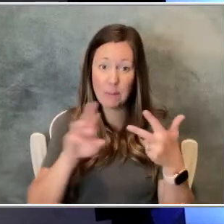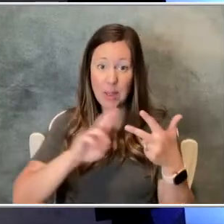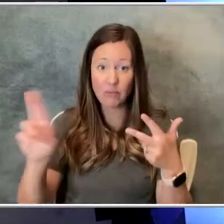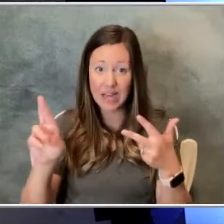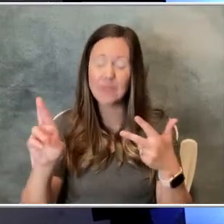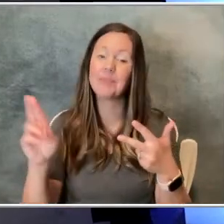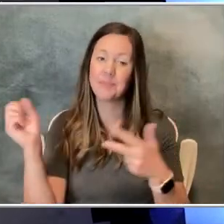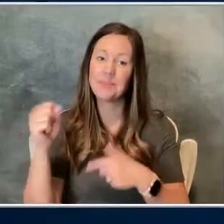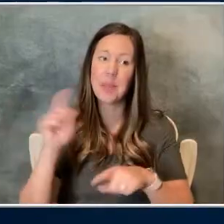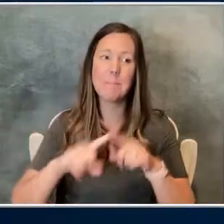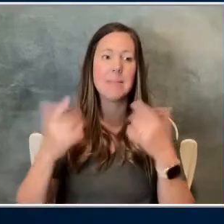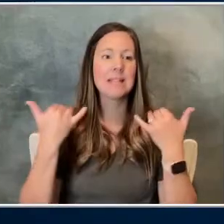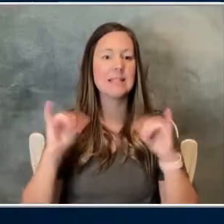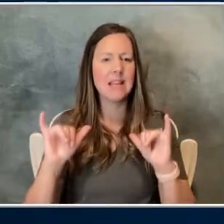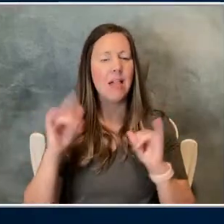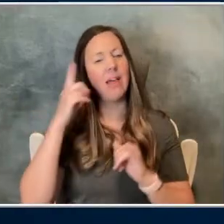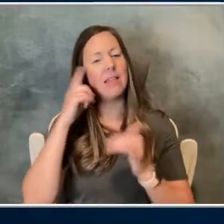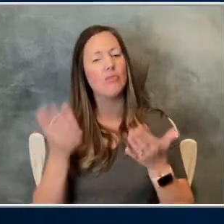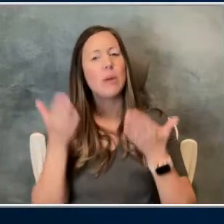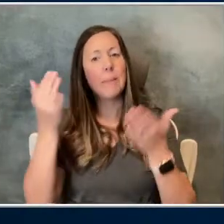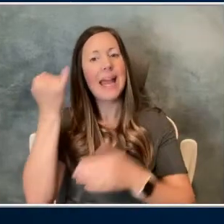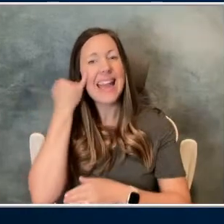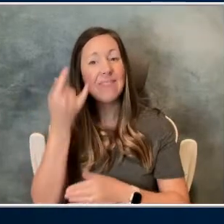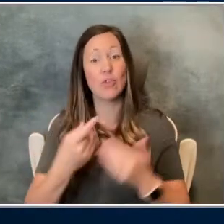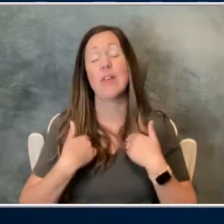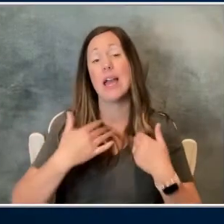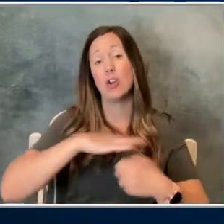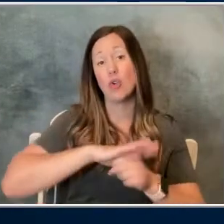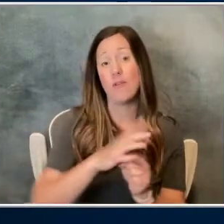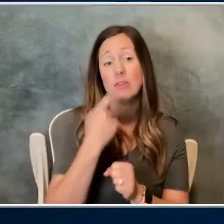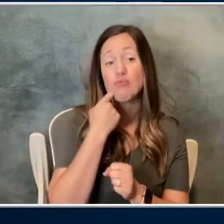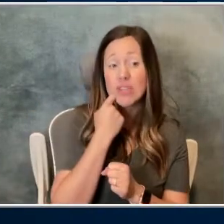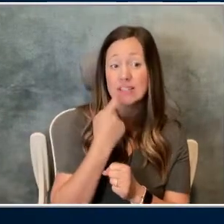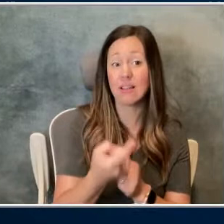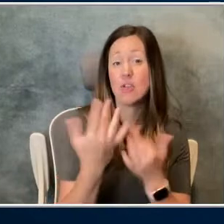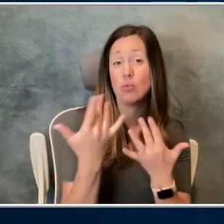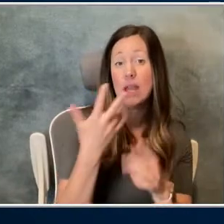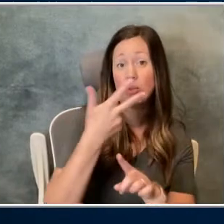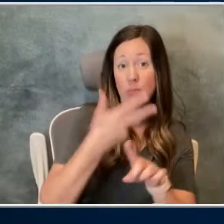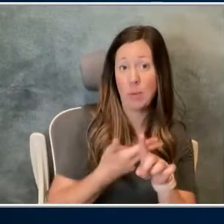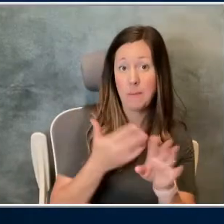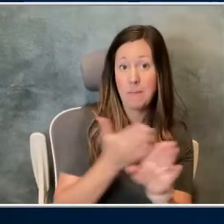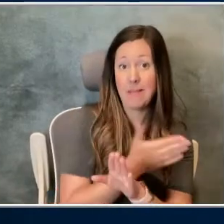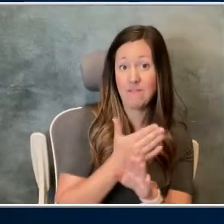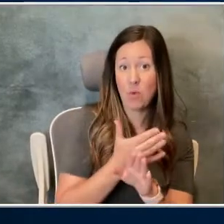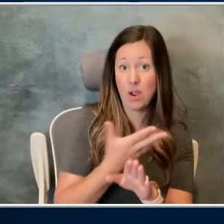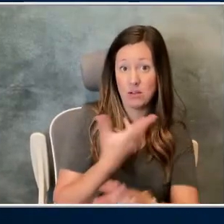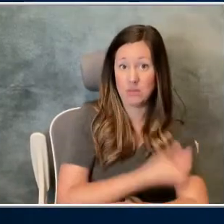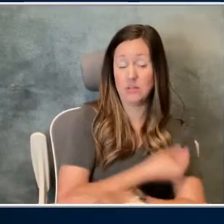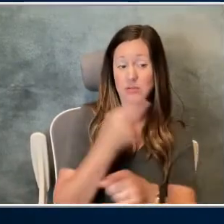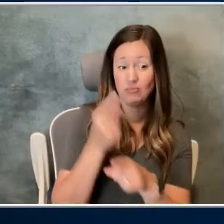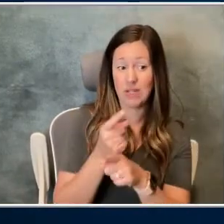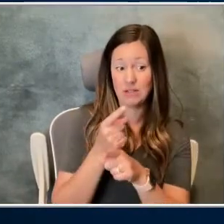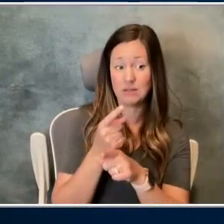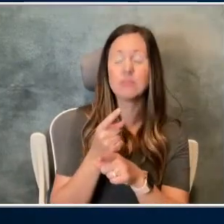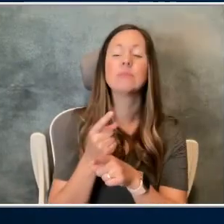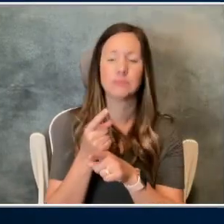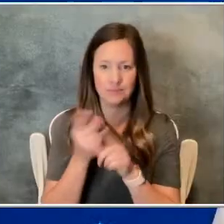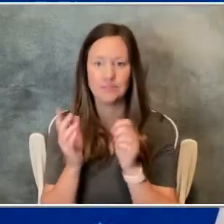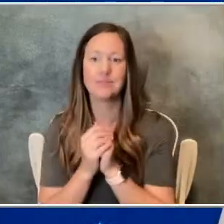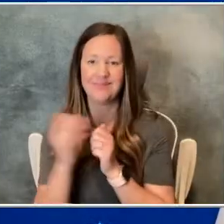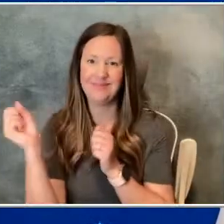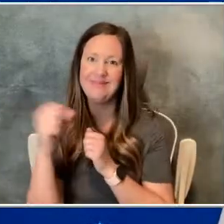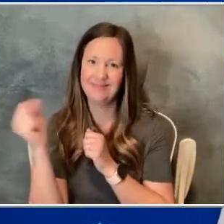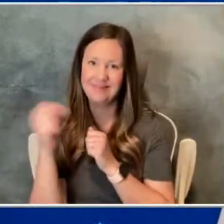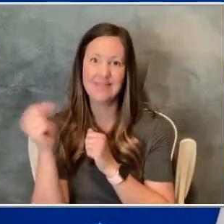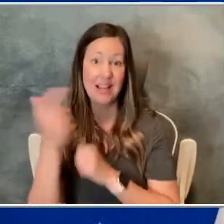Hawk, the recommendation is, if you've had COVID recently, wait 3 months before you get the new monovalent vaccination. Yeah, and I was just going to say that too.